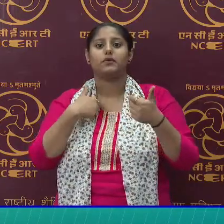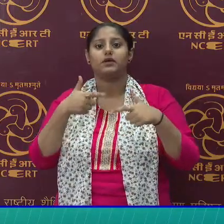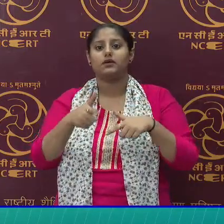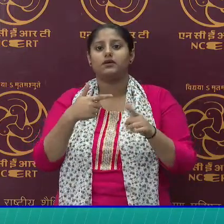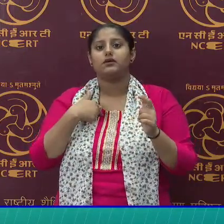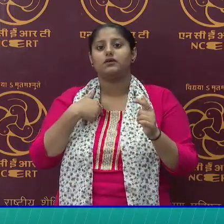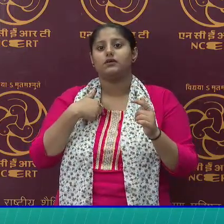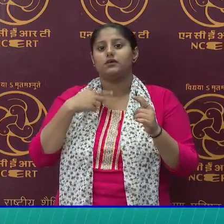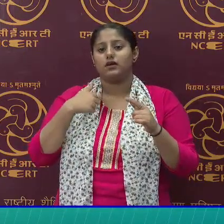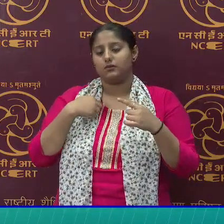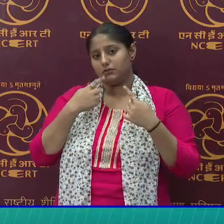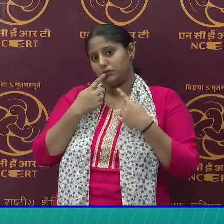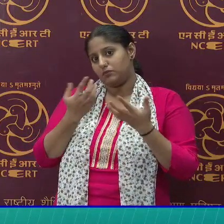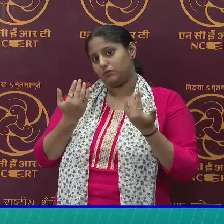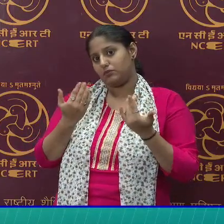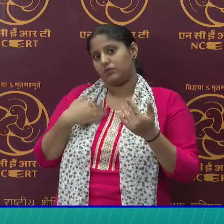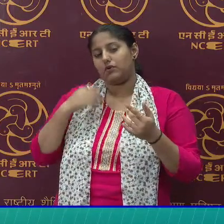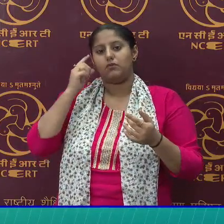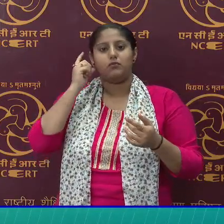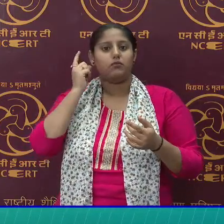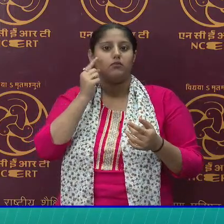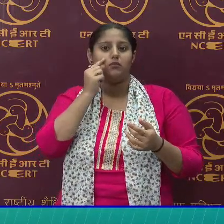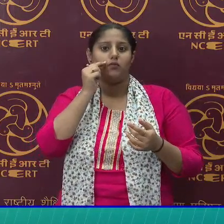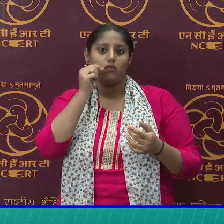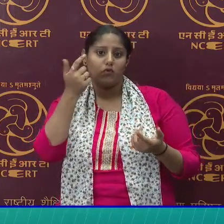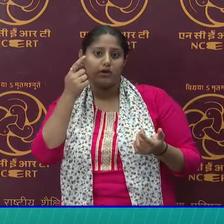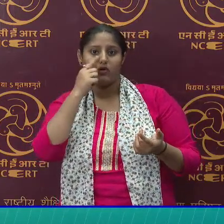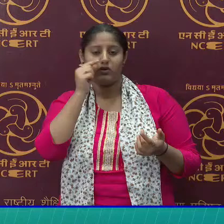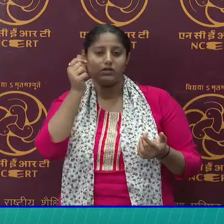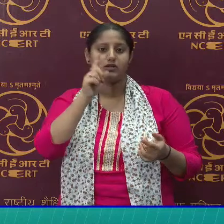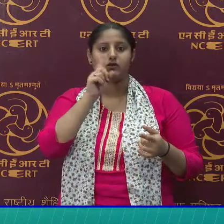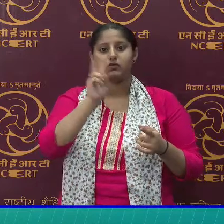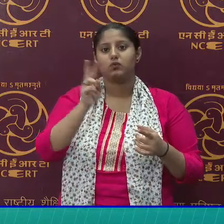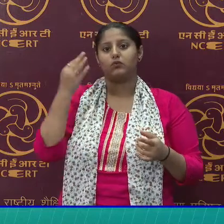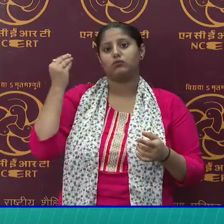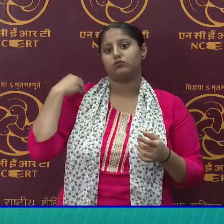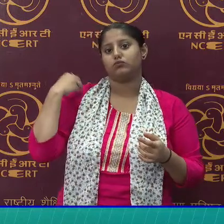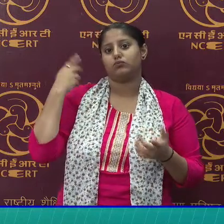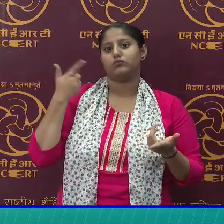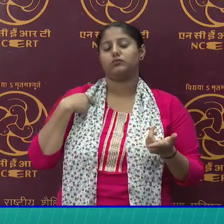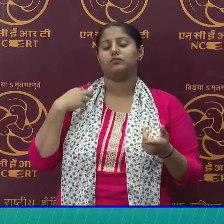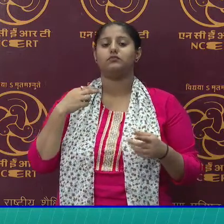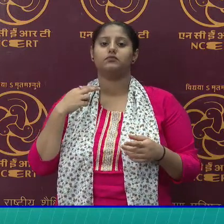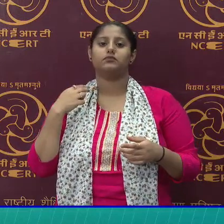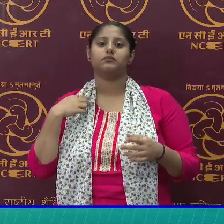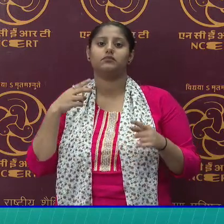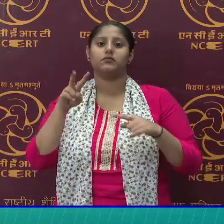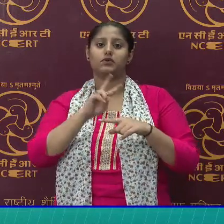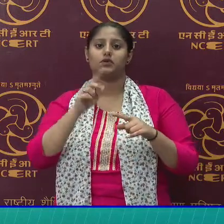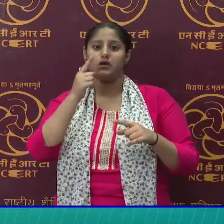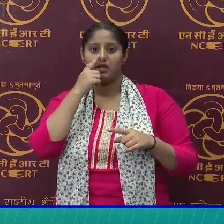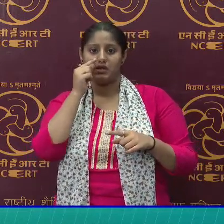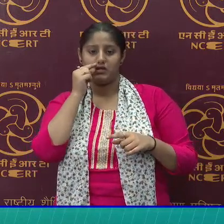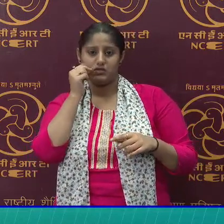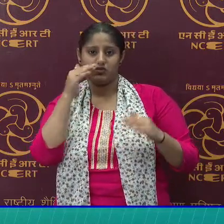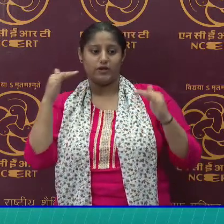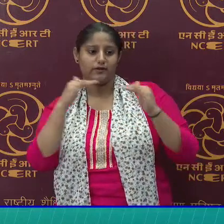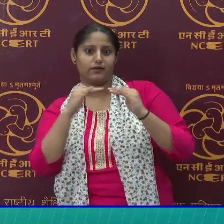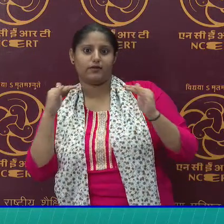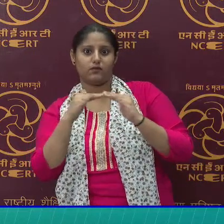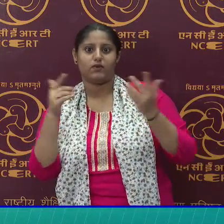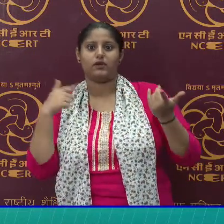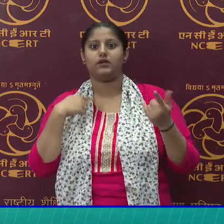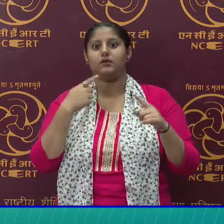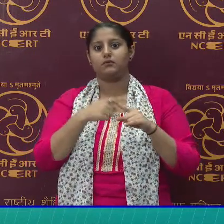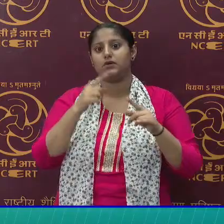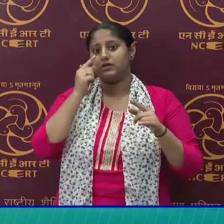say here that there is a boy captain and a girl captain. So there are 2 teams, and gender equality, gender sensitivity